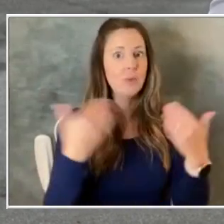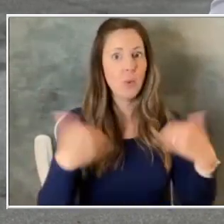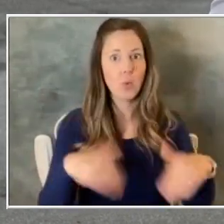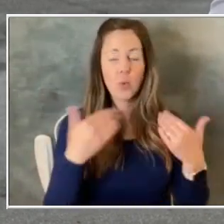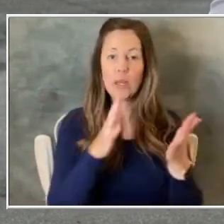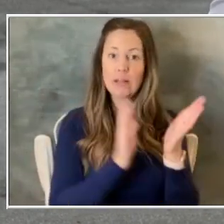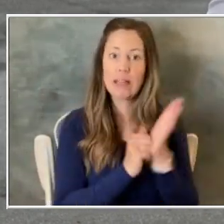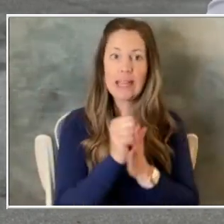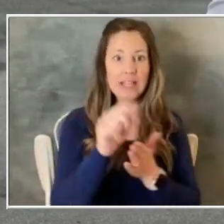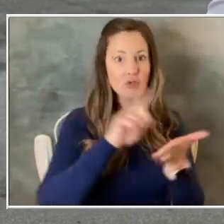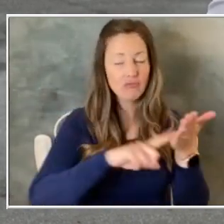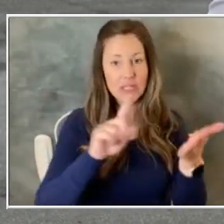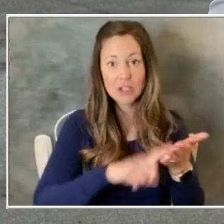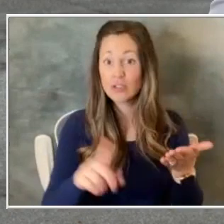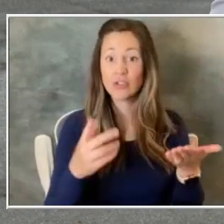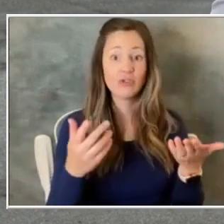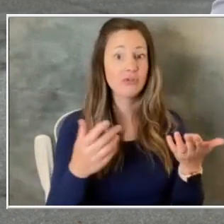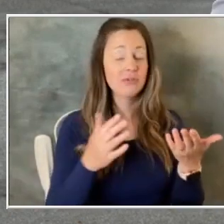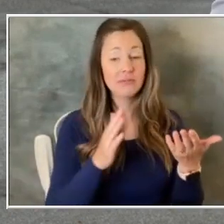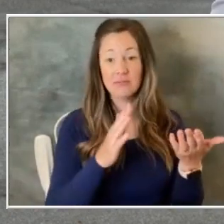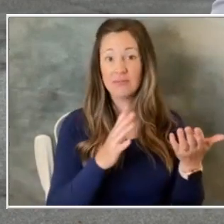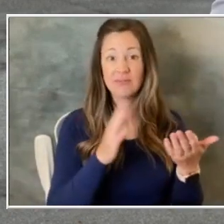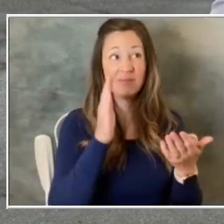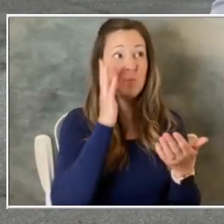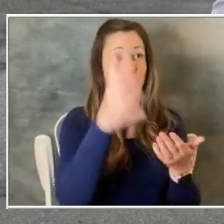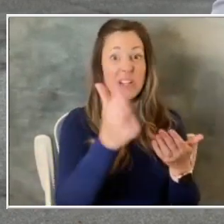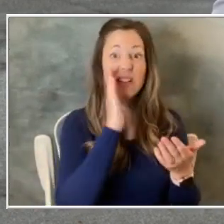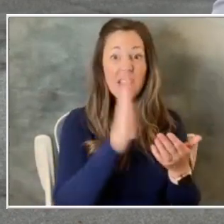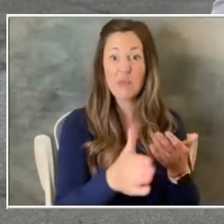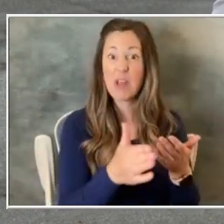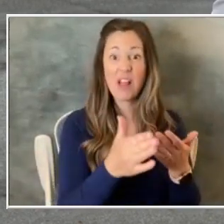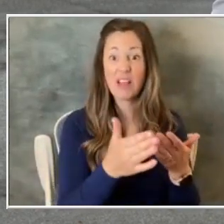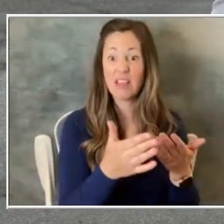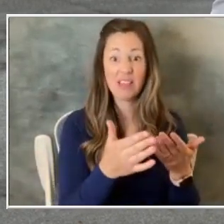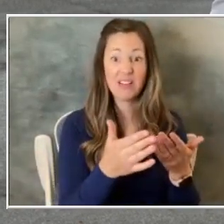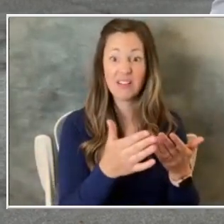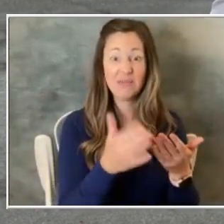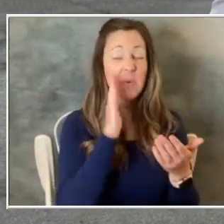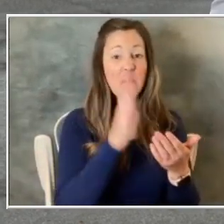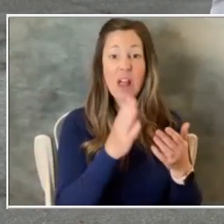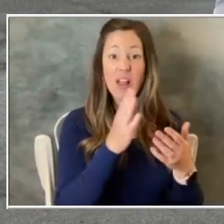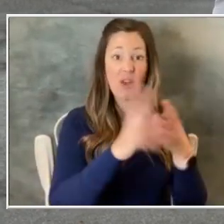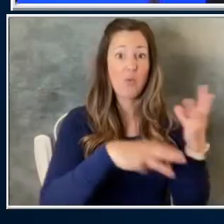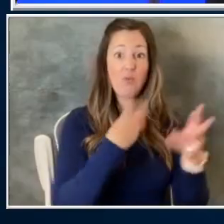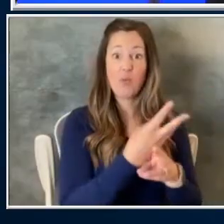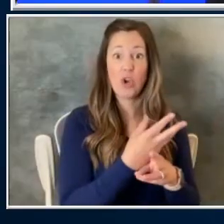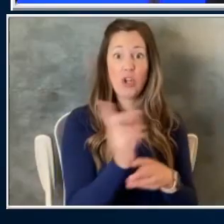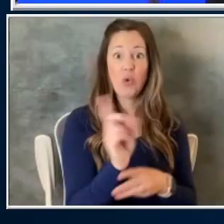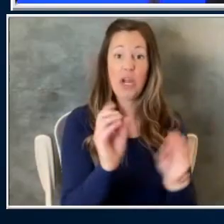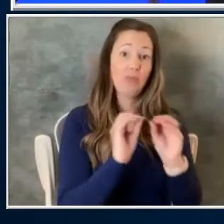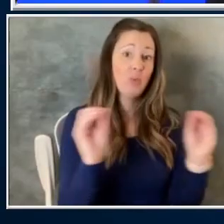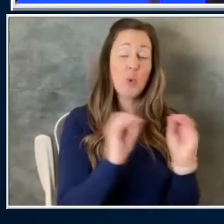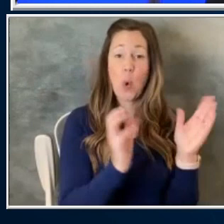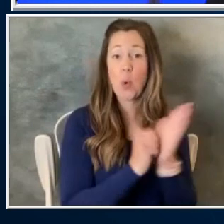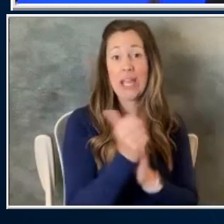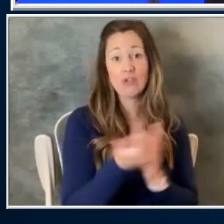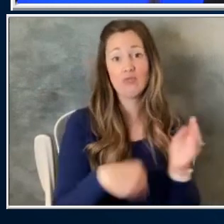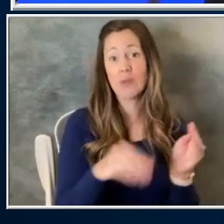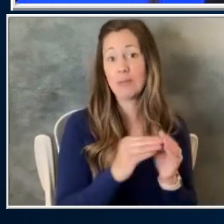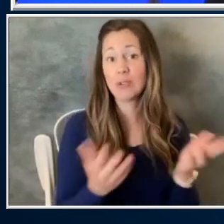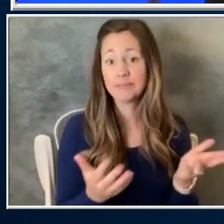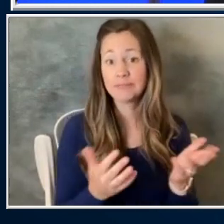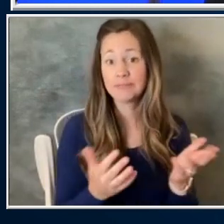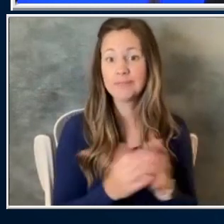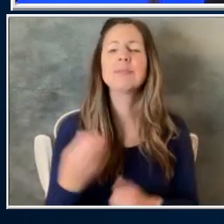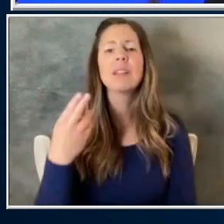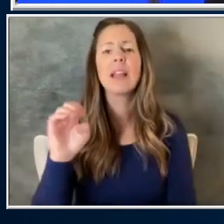that we can one day create a world where no one is going to fear the word cancer again. Can't get any better than that. Heather,